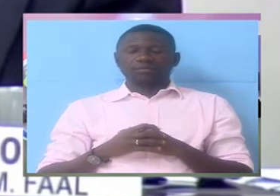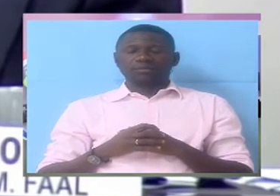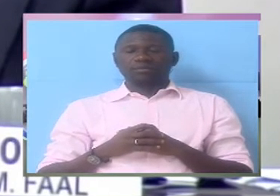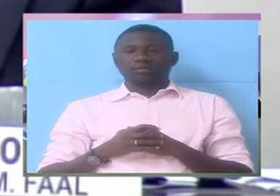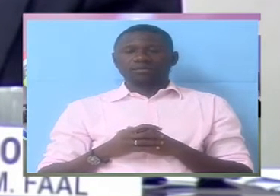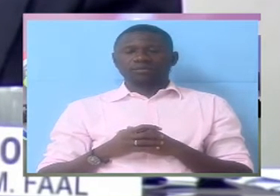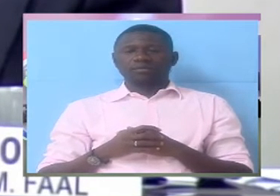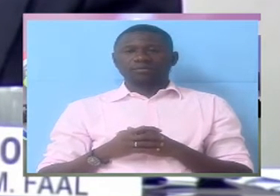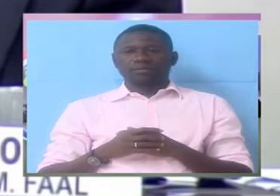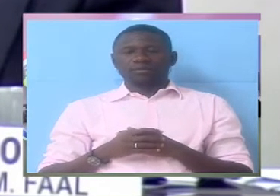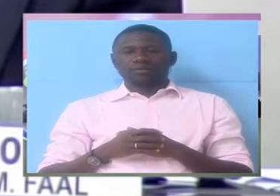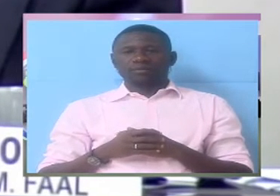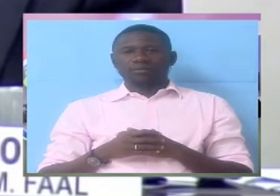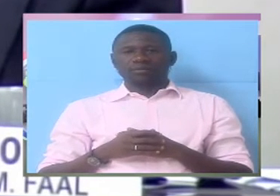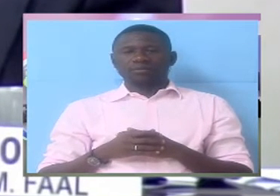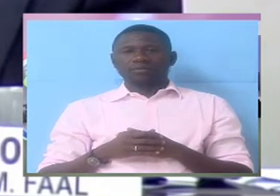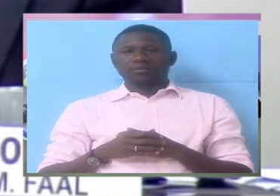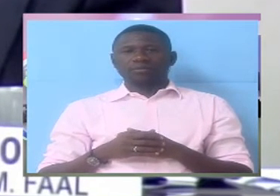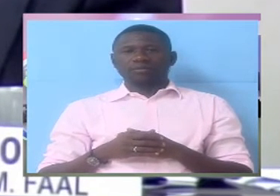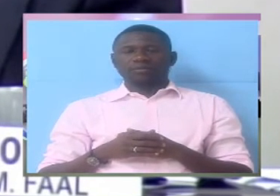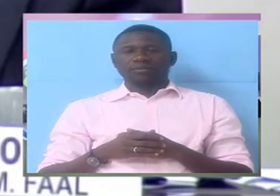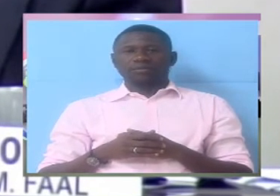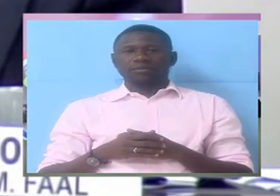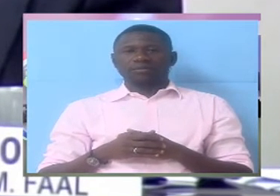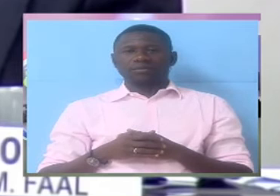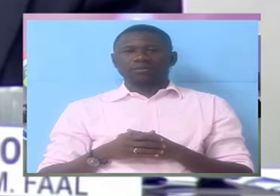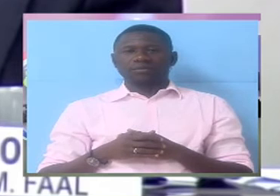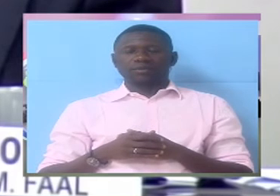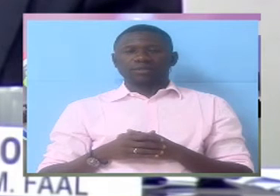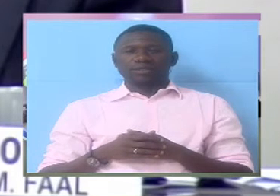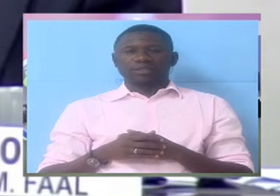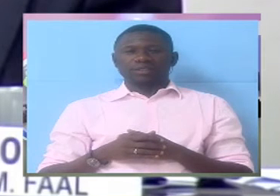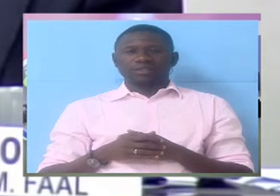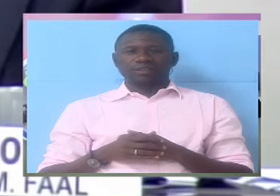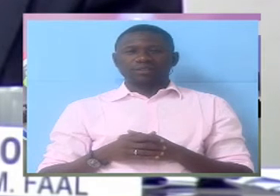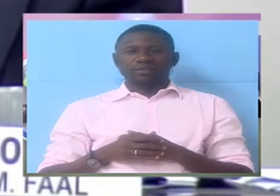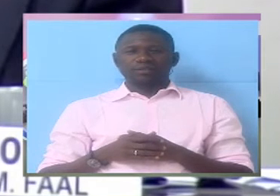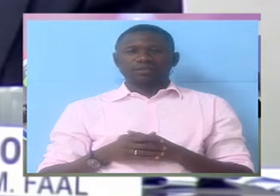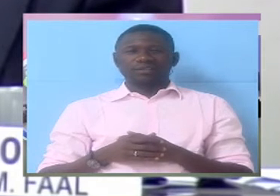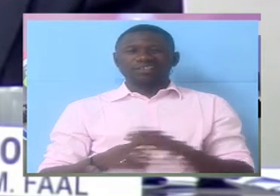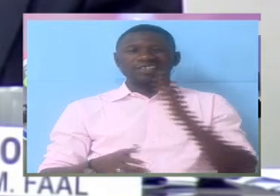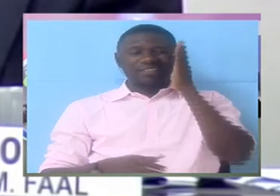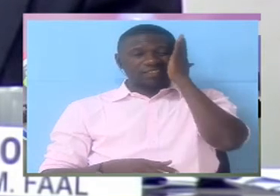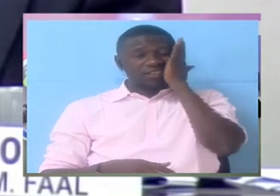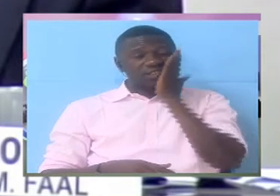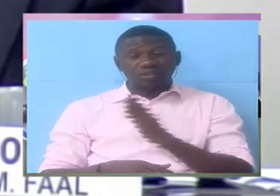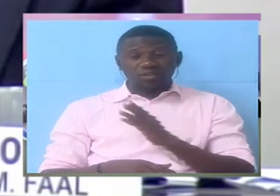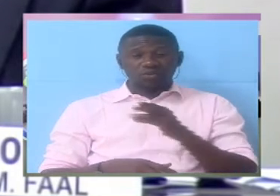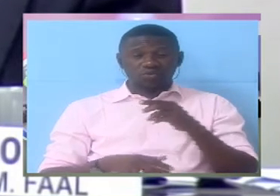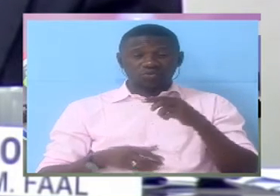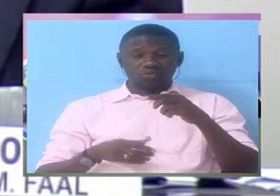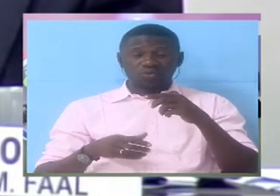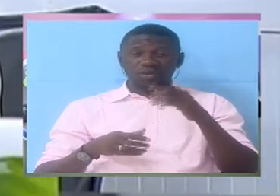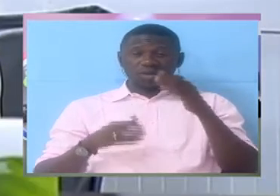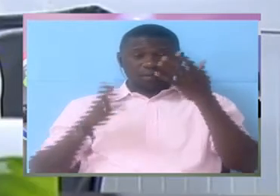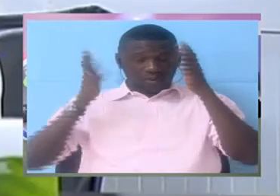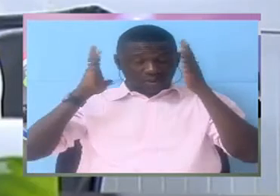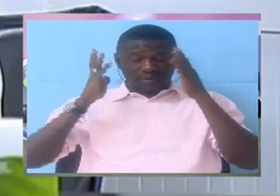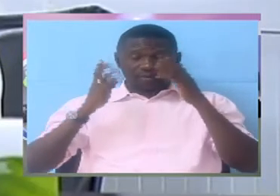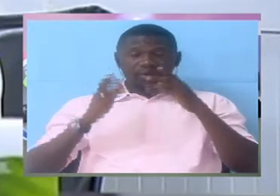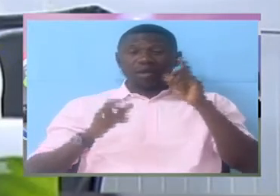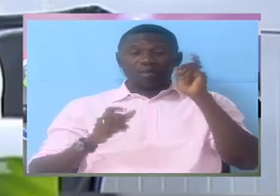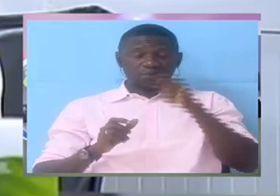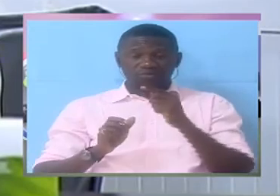sinya jamal la. The hardcore ones, they had to face a penalty. Men ya lonko eketa